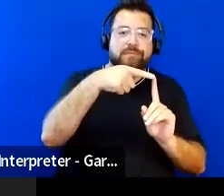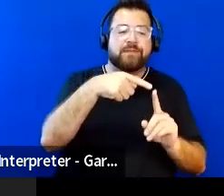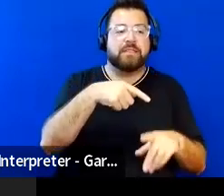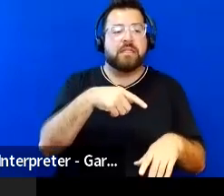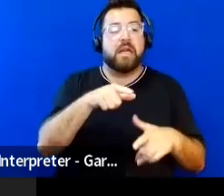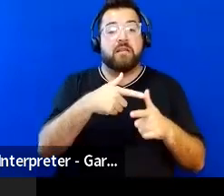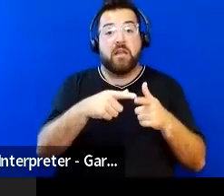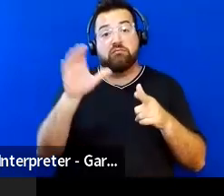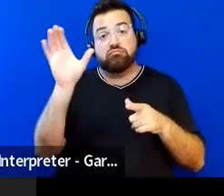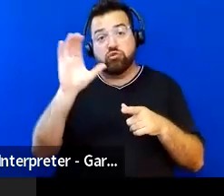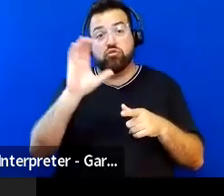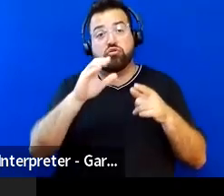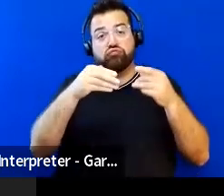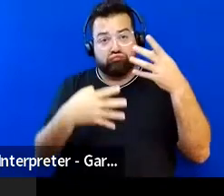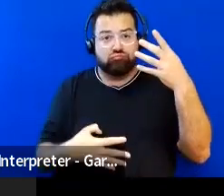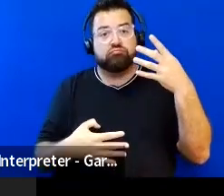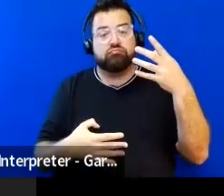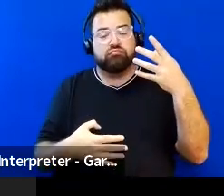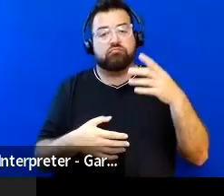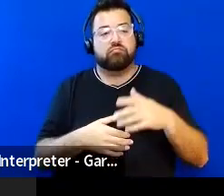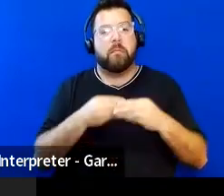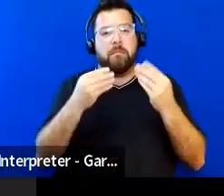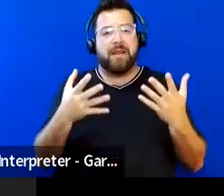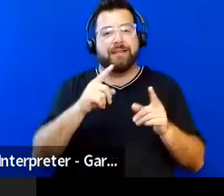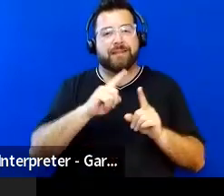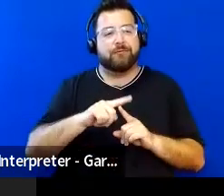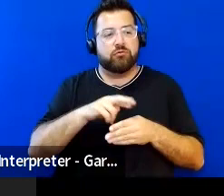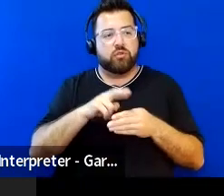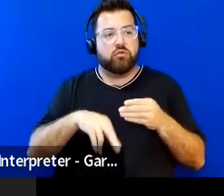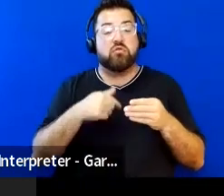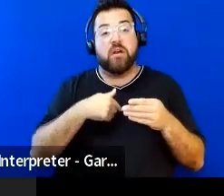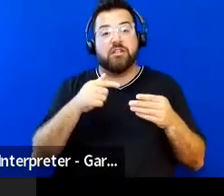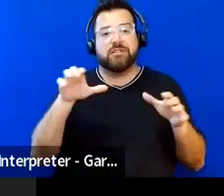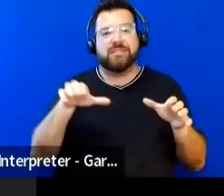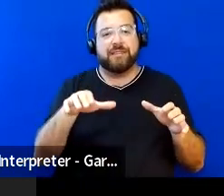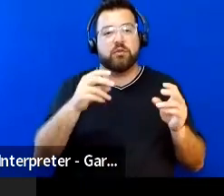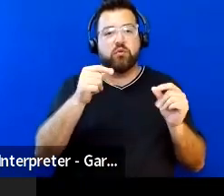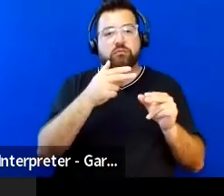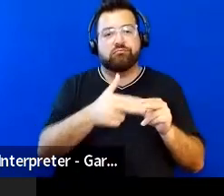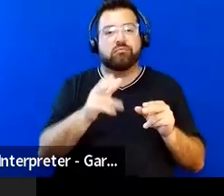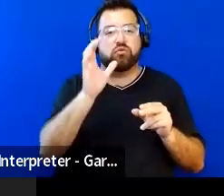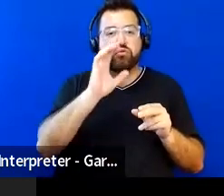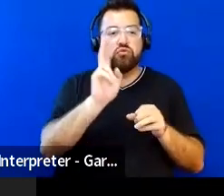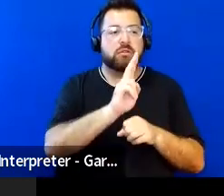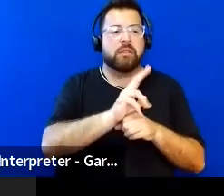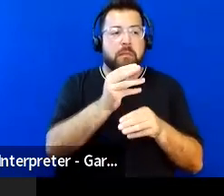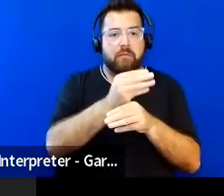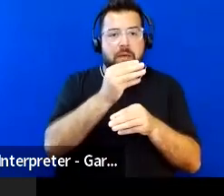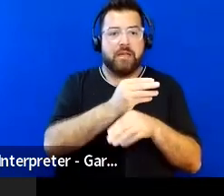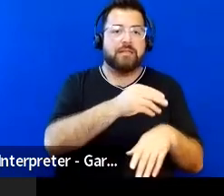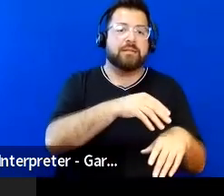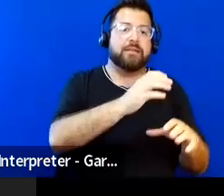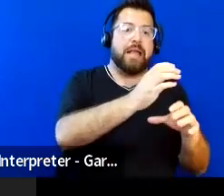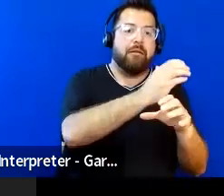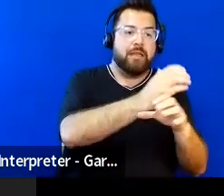do a search. And then that's going to give you a number of, so I did a quick search for under mathematics for calculus, and it gave me